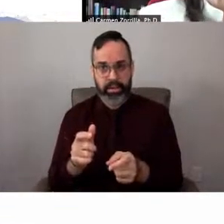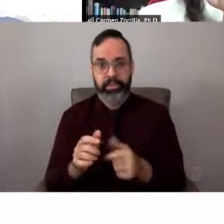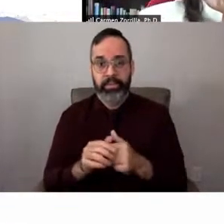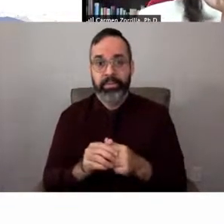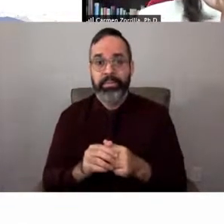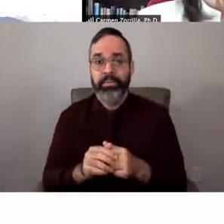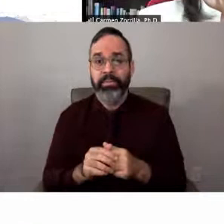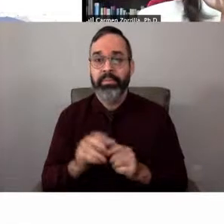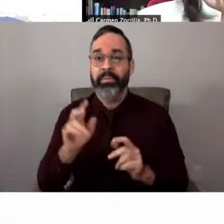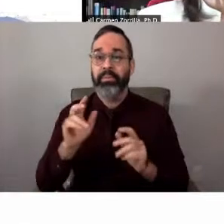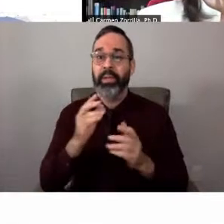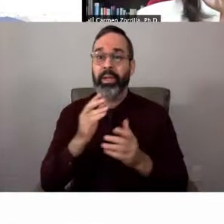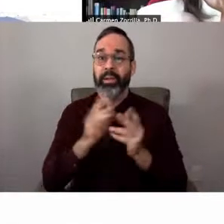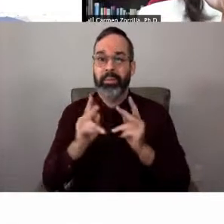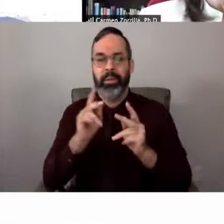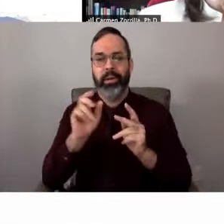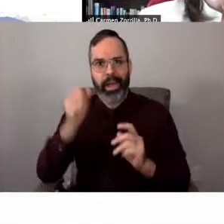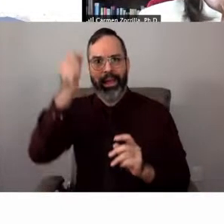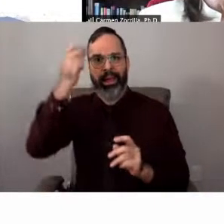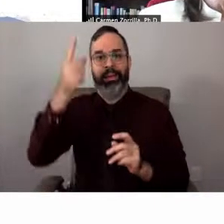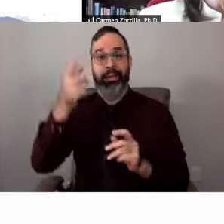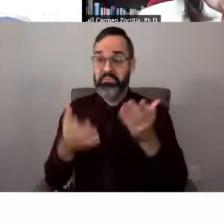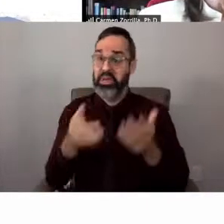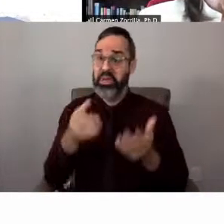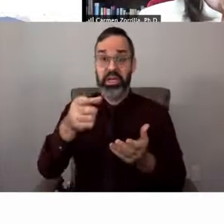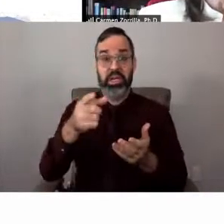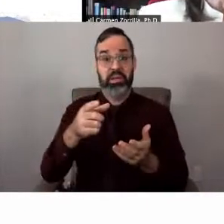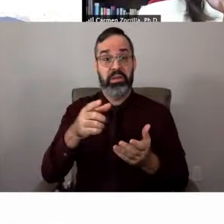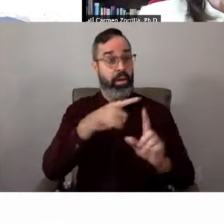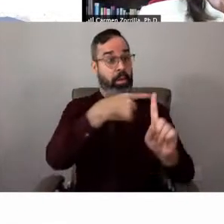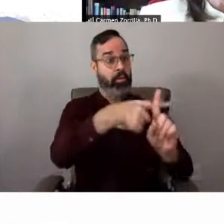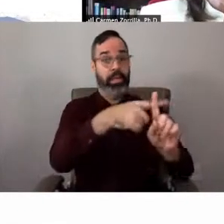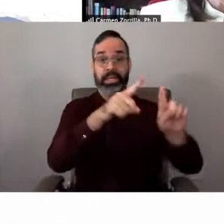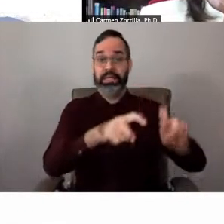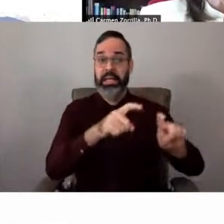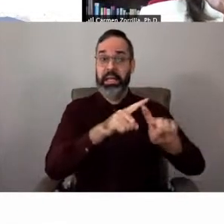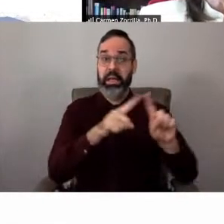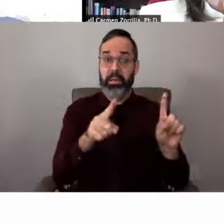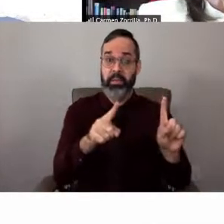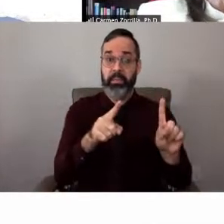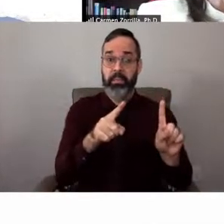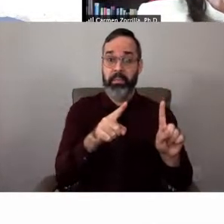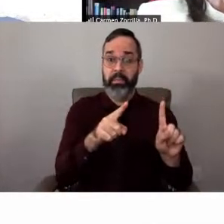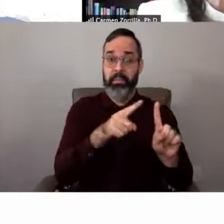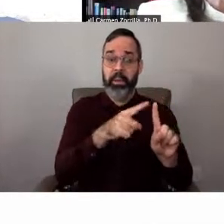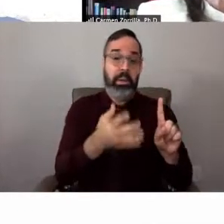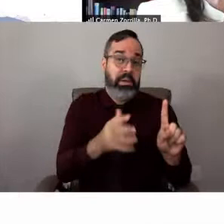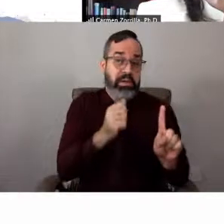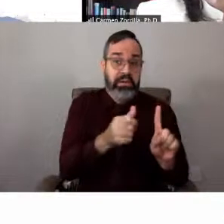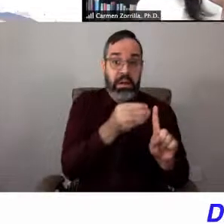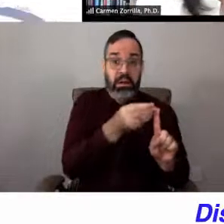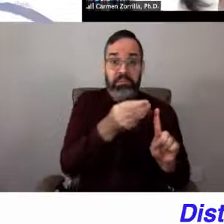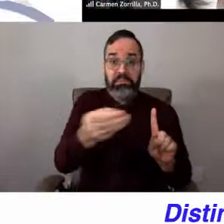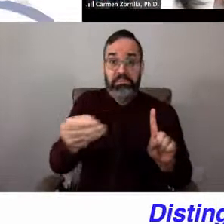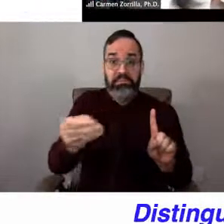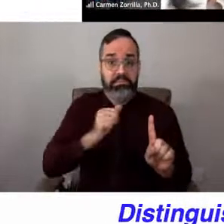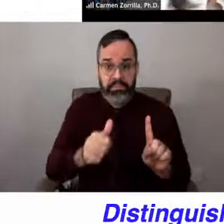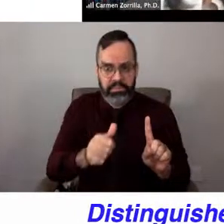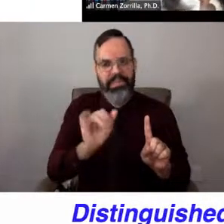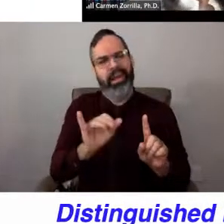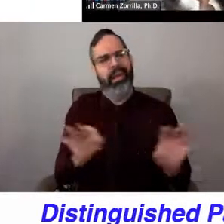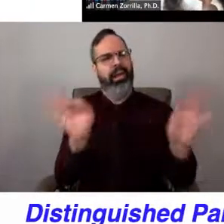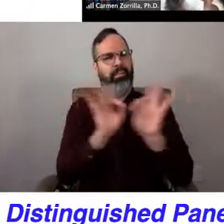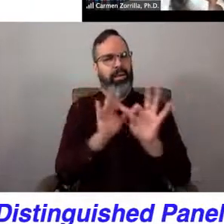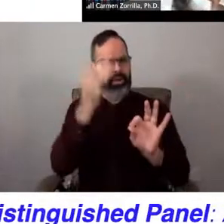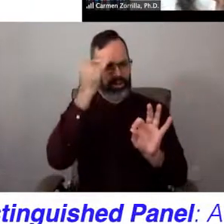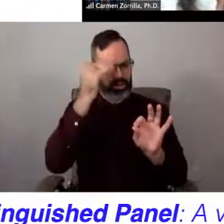people can understand that you might have a positive test, but you're not infectious. And so that's also important. I'll